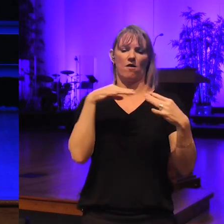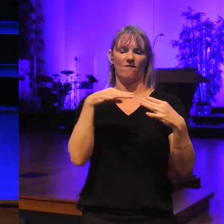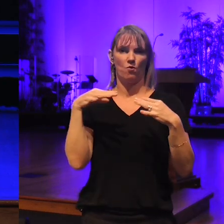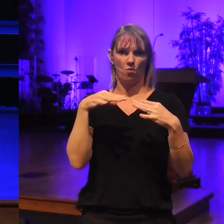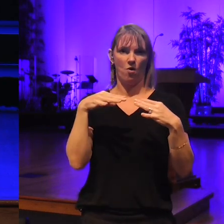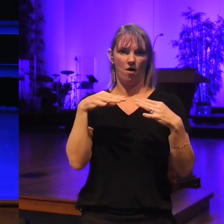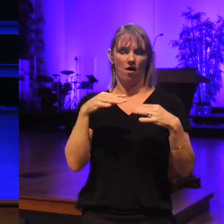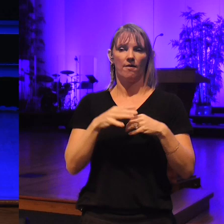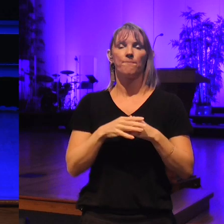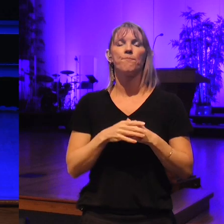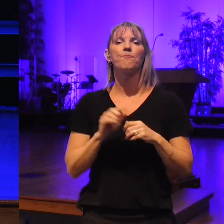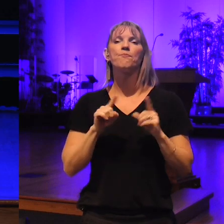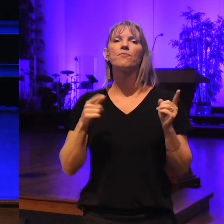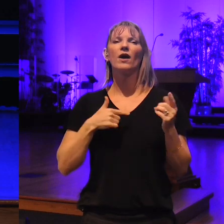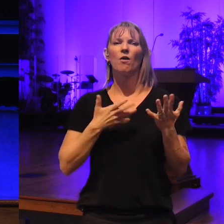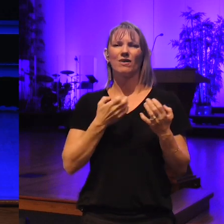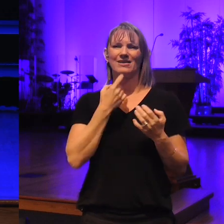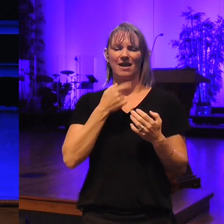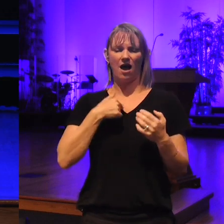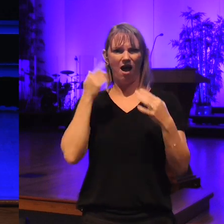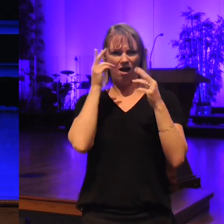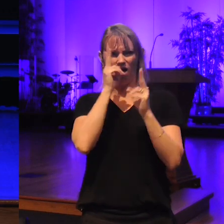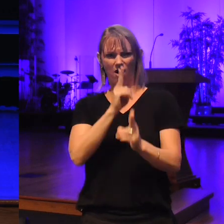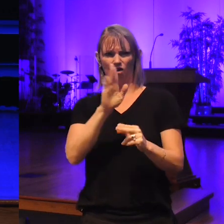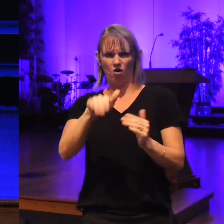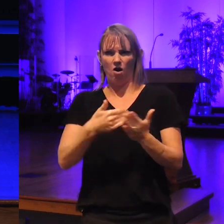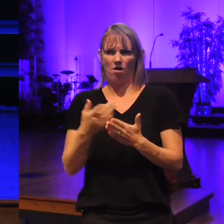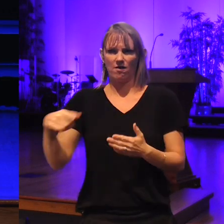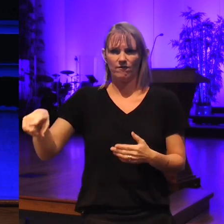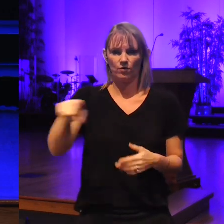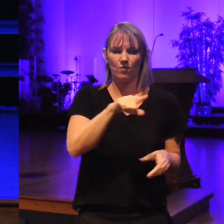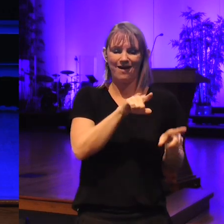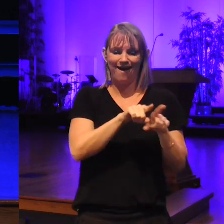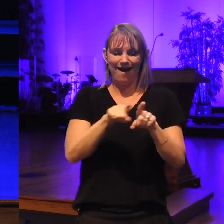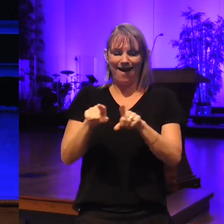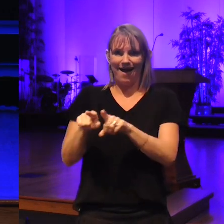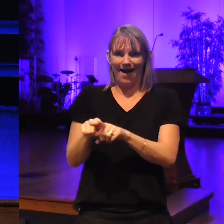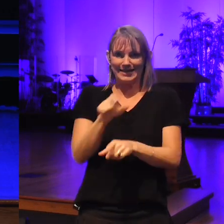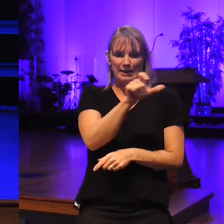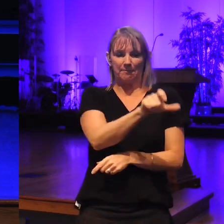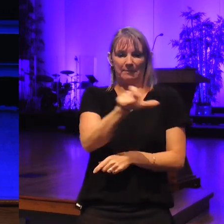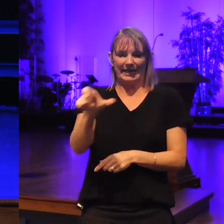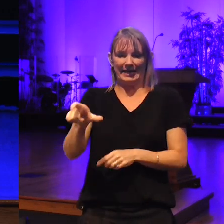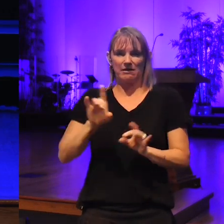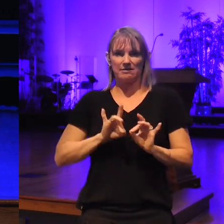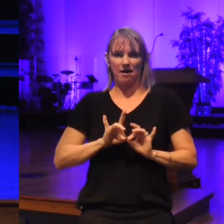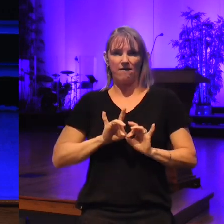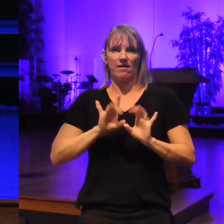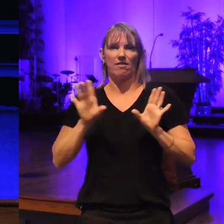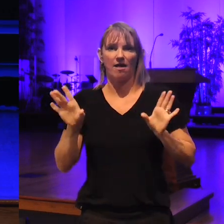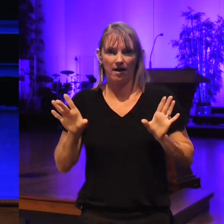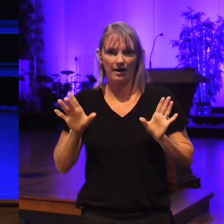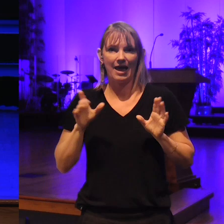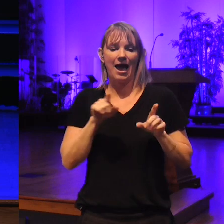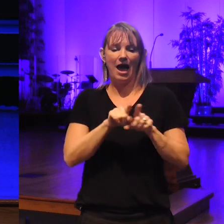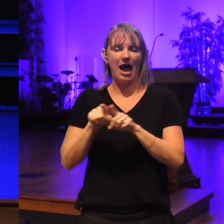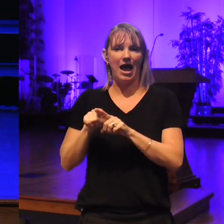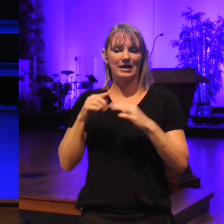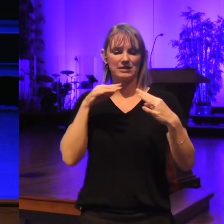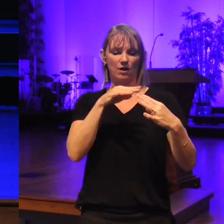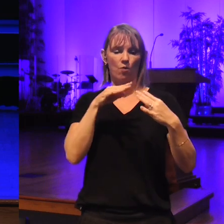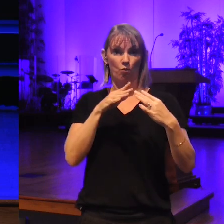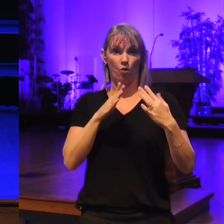But I want to say that I honor all of you as beings of light, as